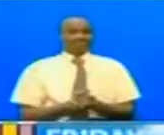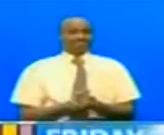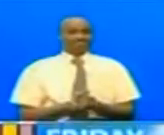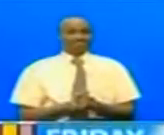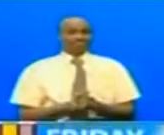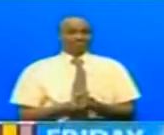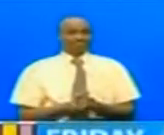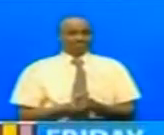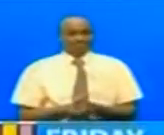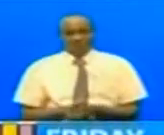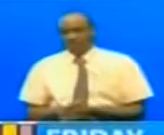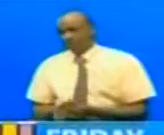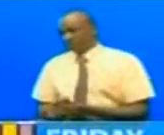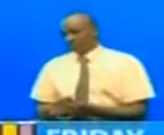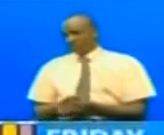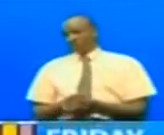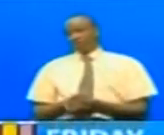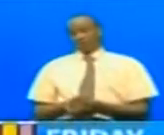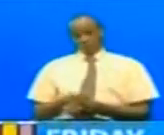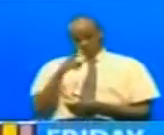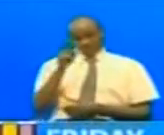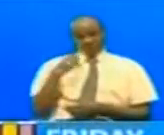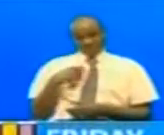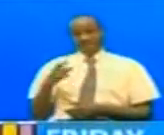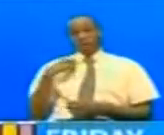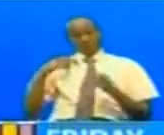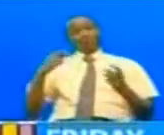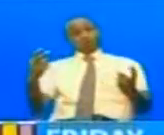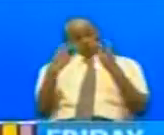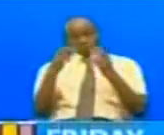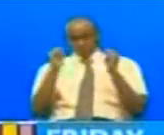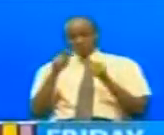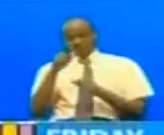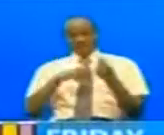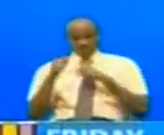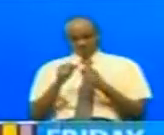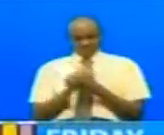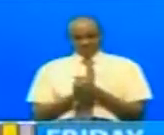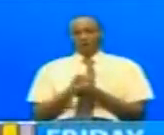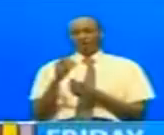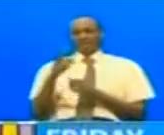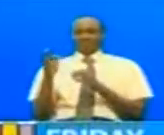so the thing is, watch this space for us to see what you'll be able to achieve. Yeah, yeah. Let's talk a bit of politics. What happened to